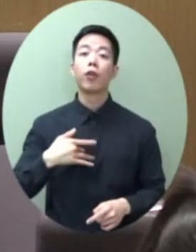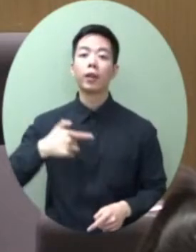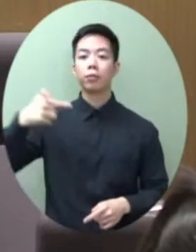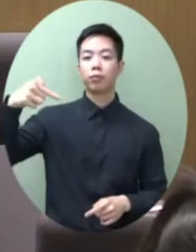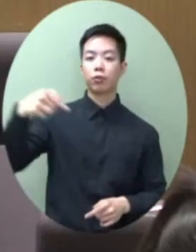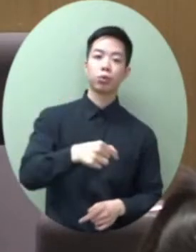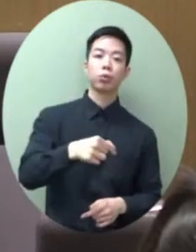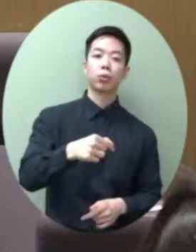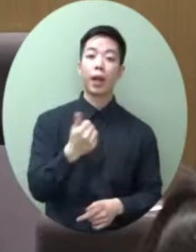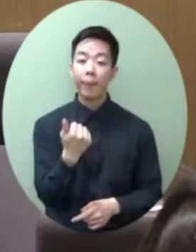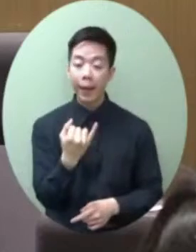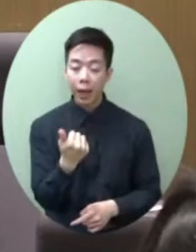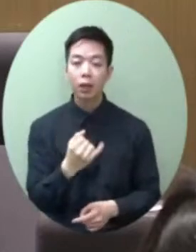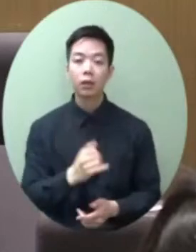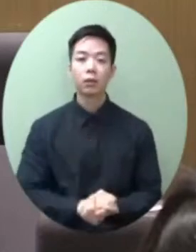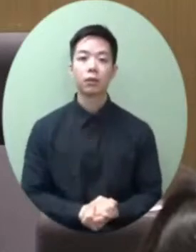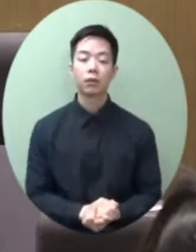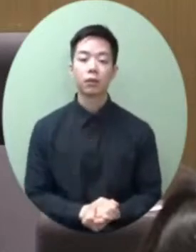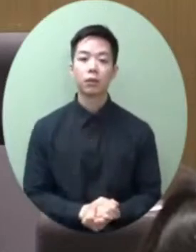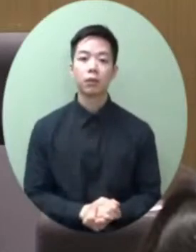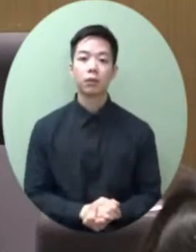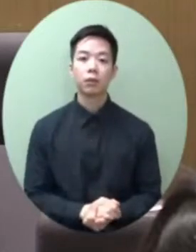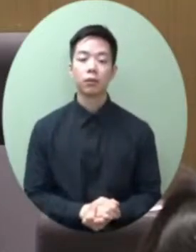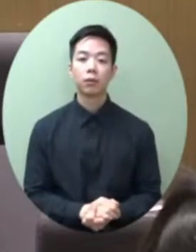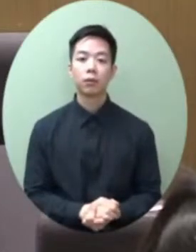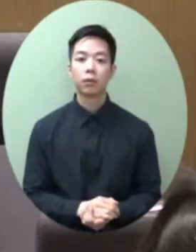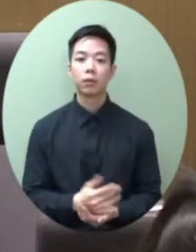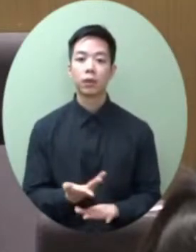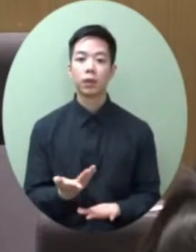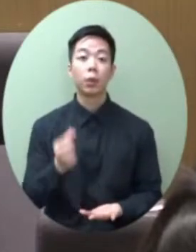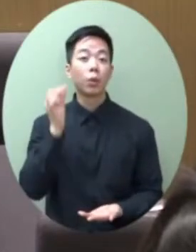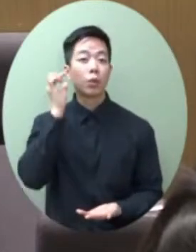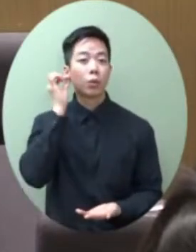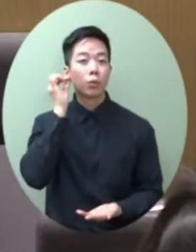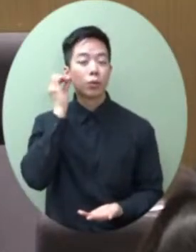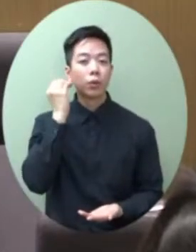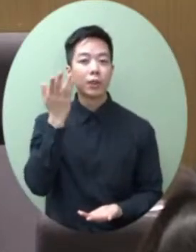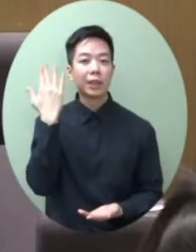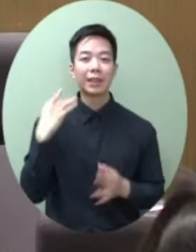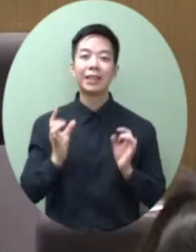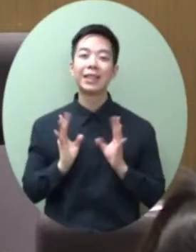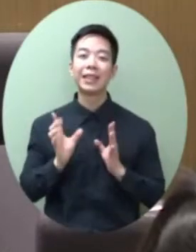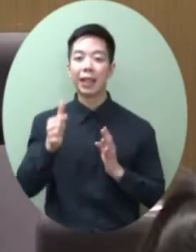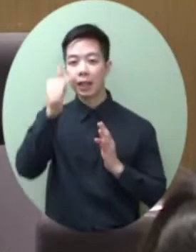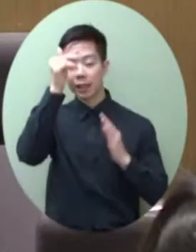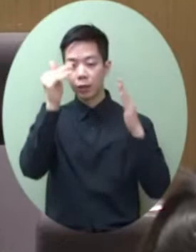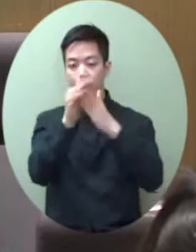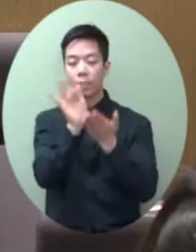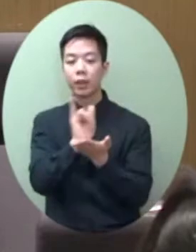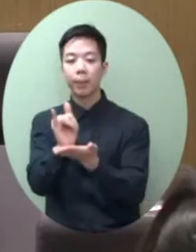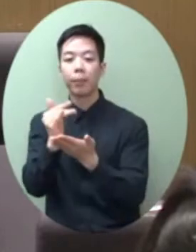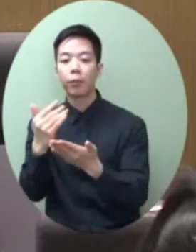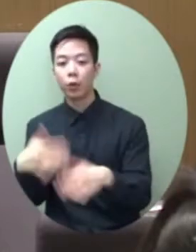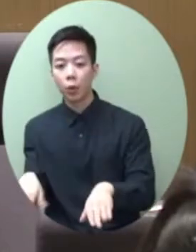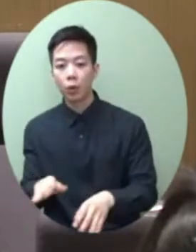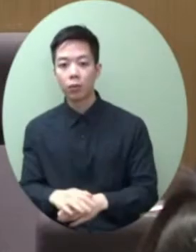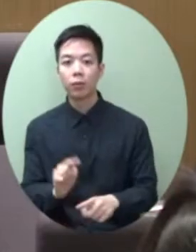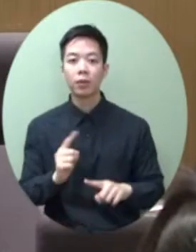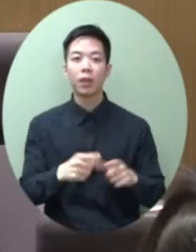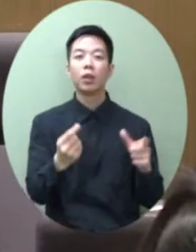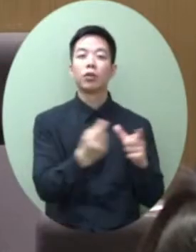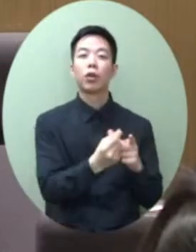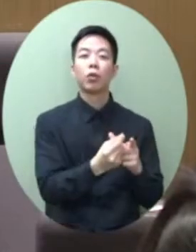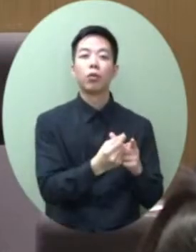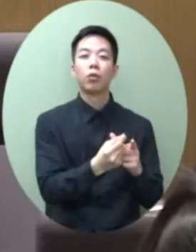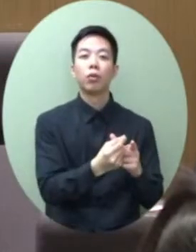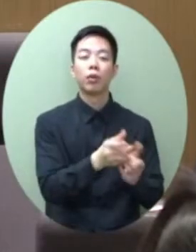actually have signs of lung failure? And you said that she was admitted to a private hospital.